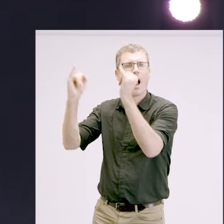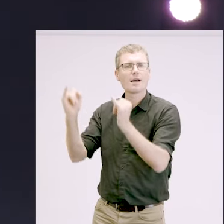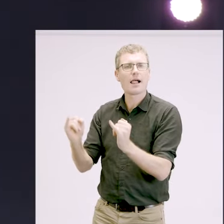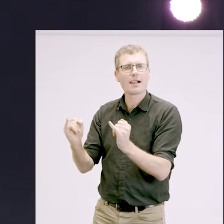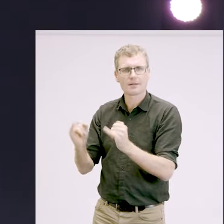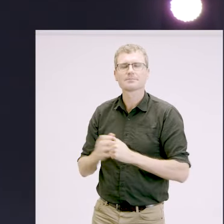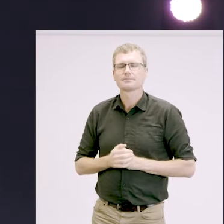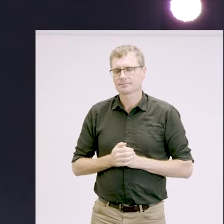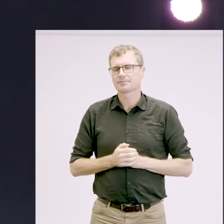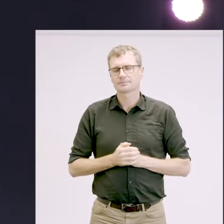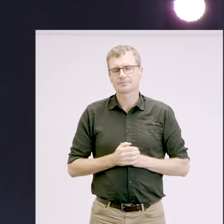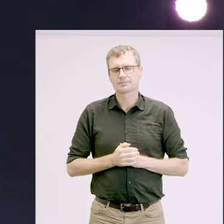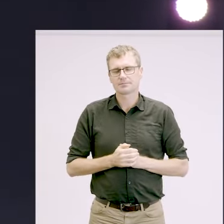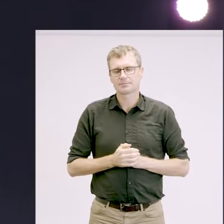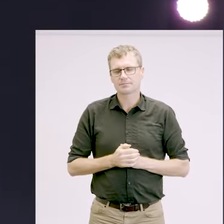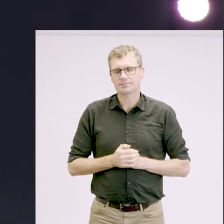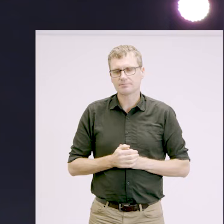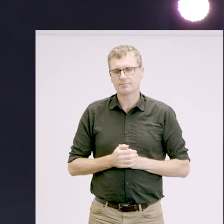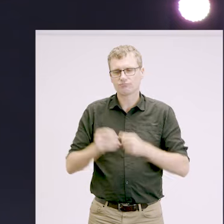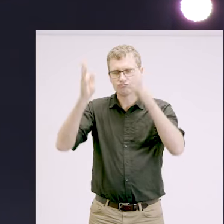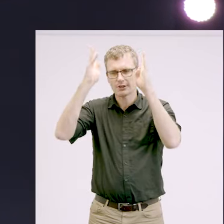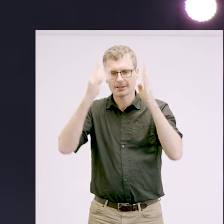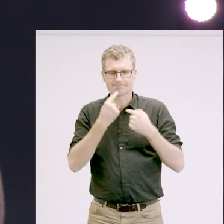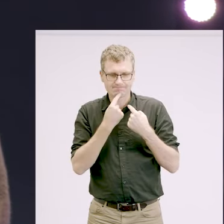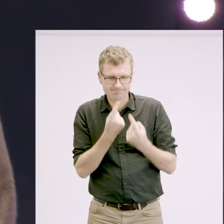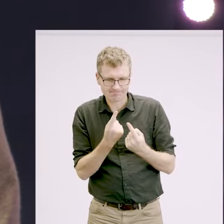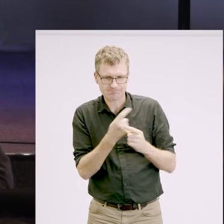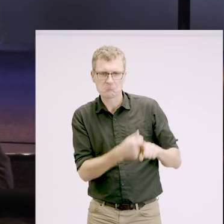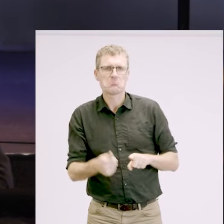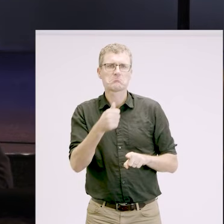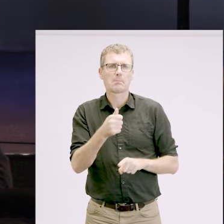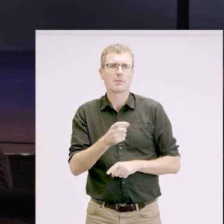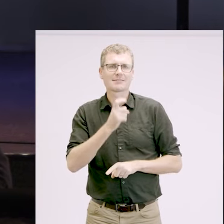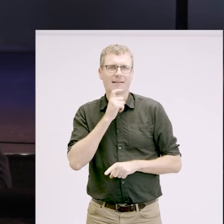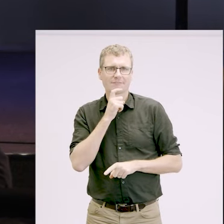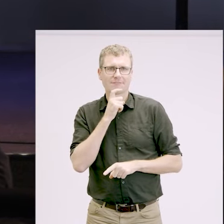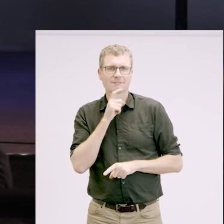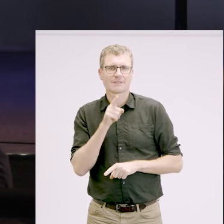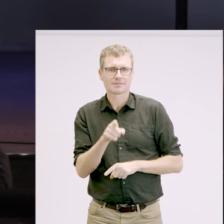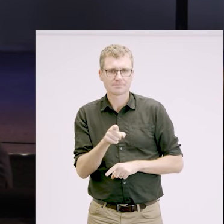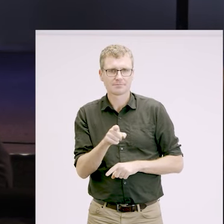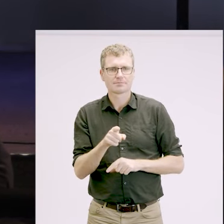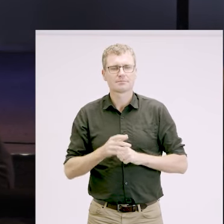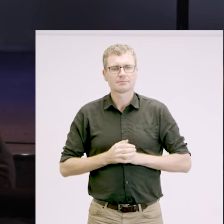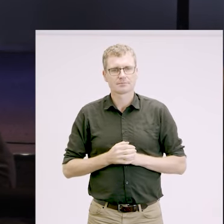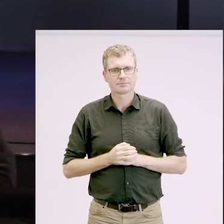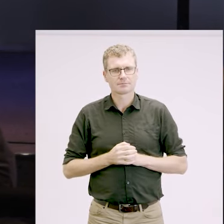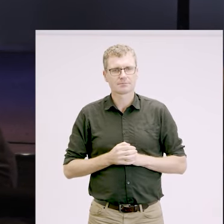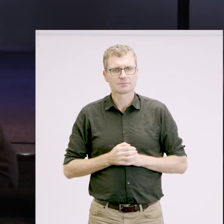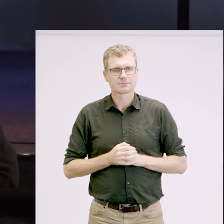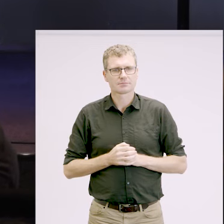God get put onto the altars of an idol, right? And then the king commanded his eunuch, I'll skip over some